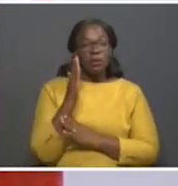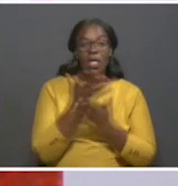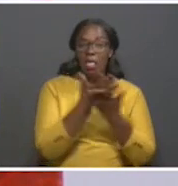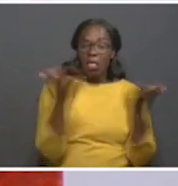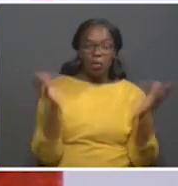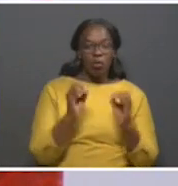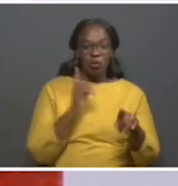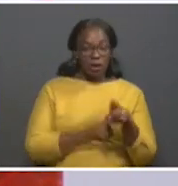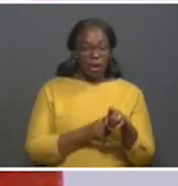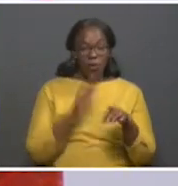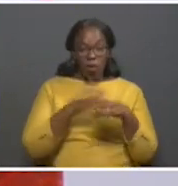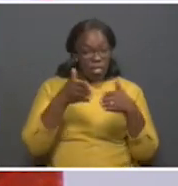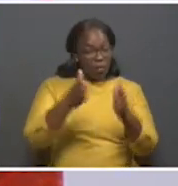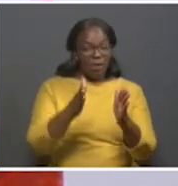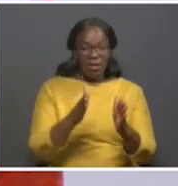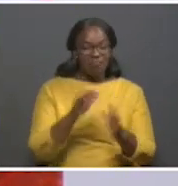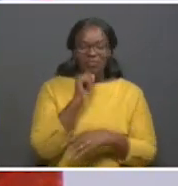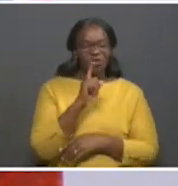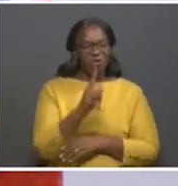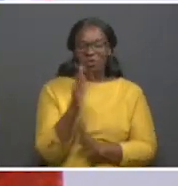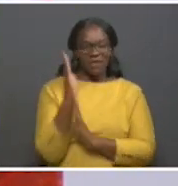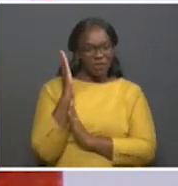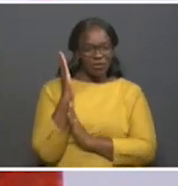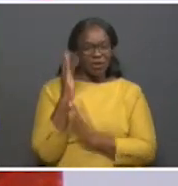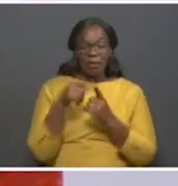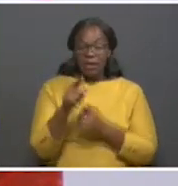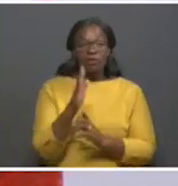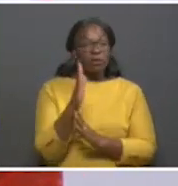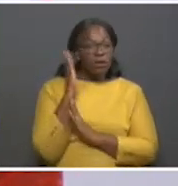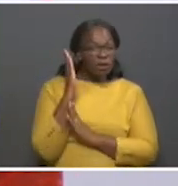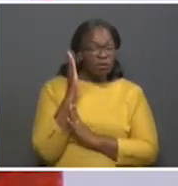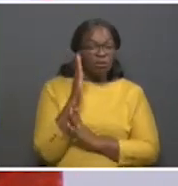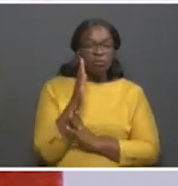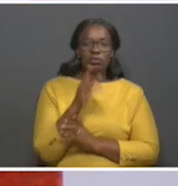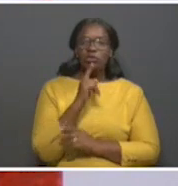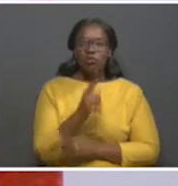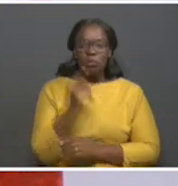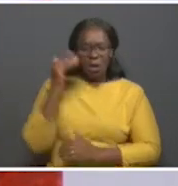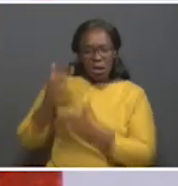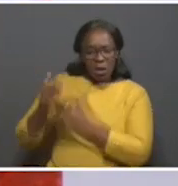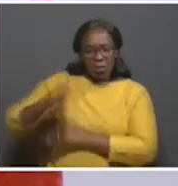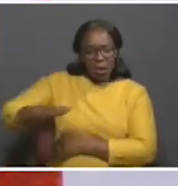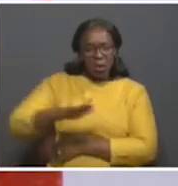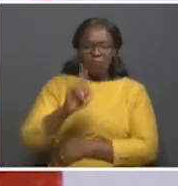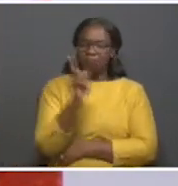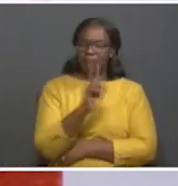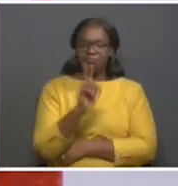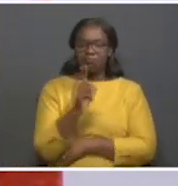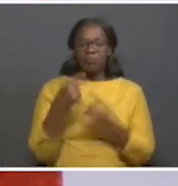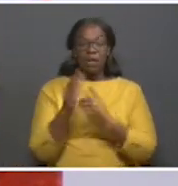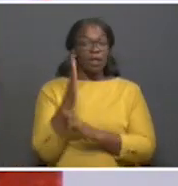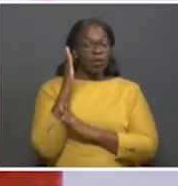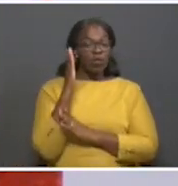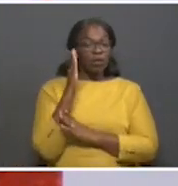how wide it was. Their security was not guaranteed by the neighborhood, but their